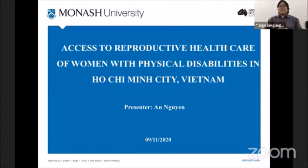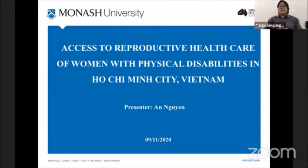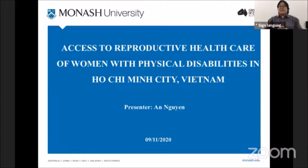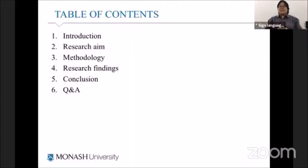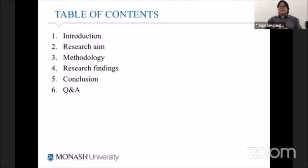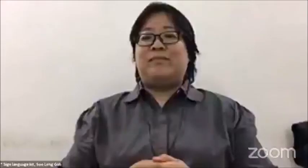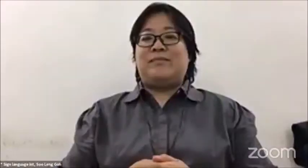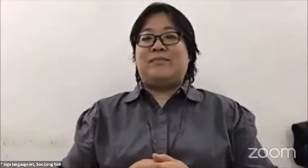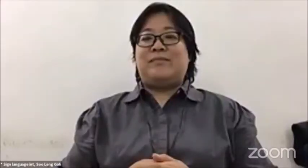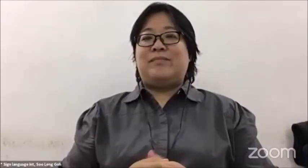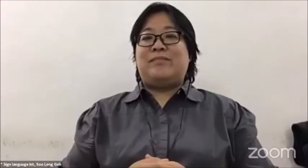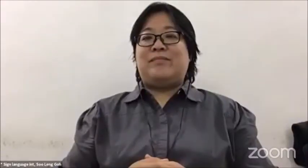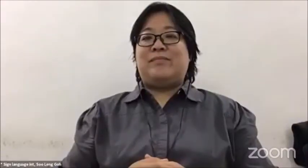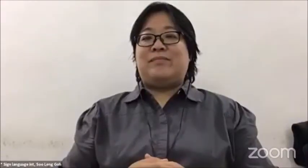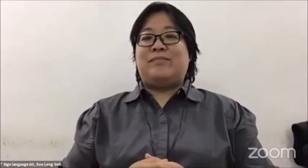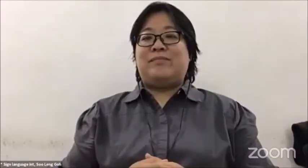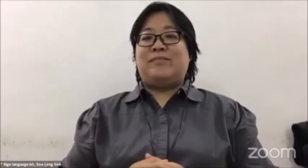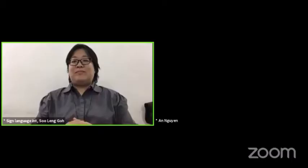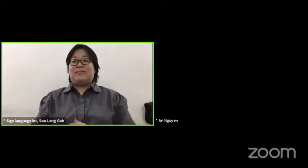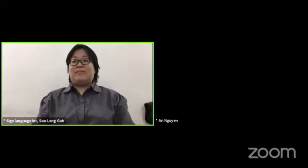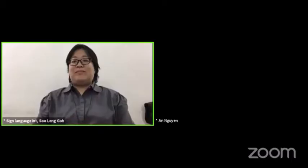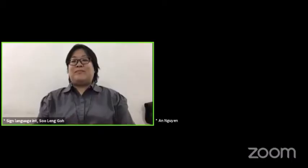in Vietnam.